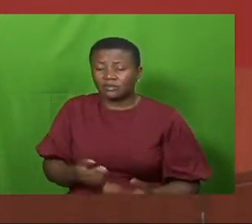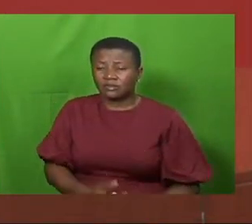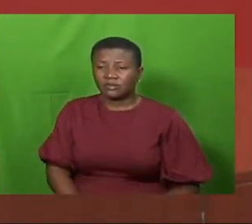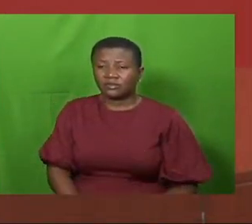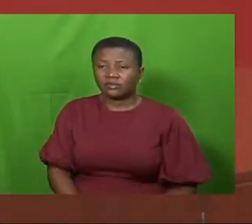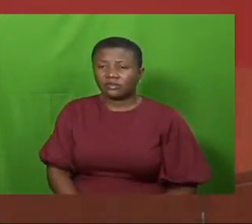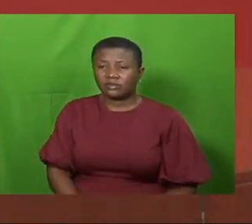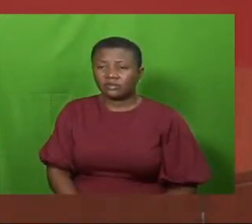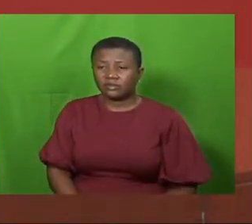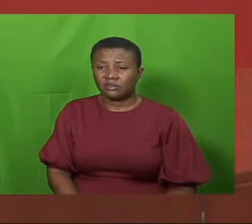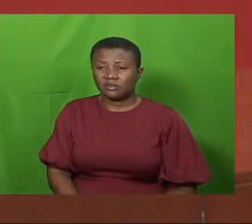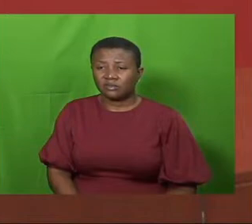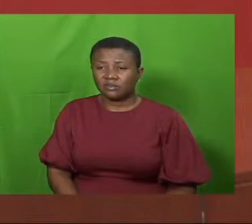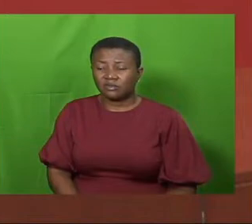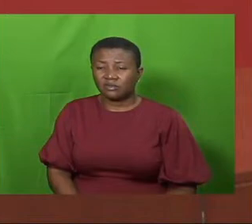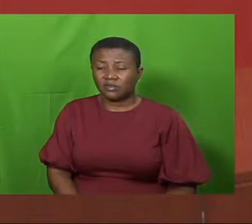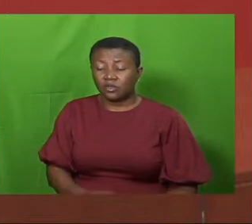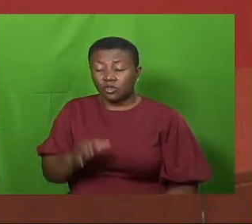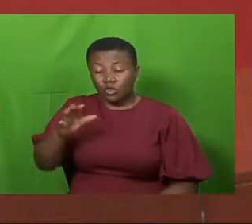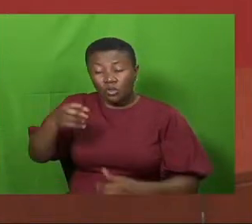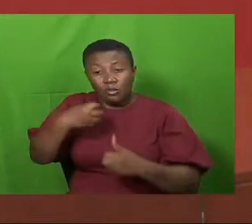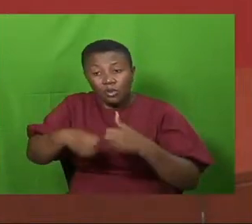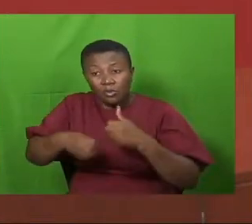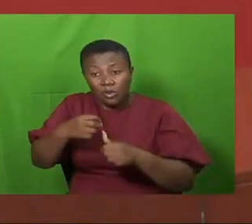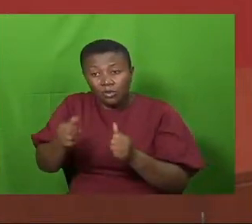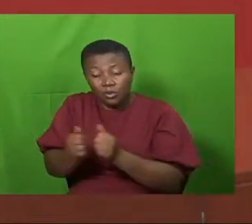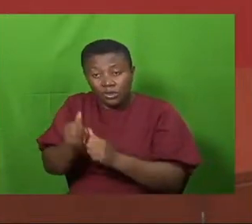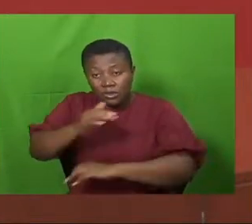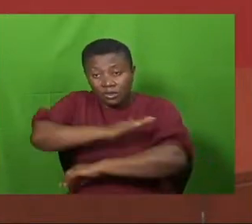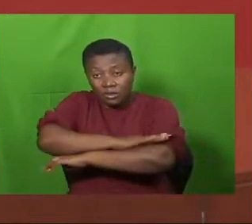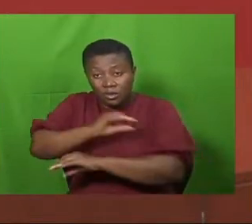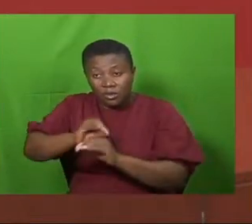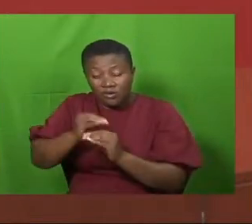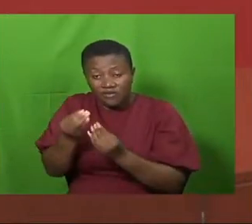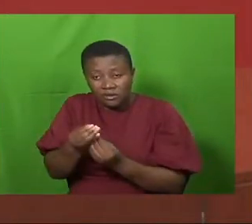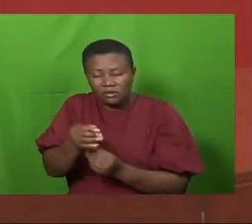So your problem is with the table of the...